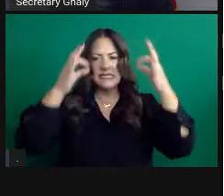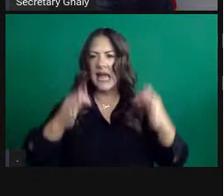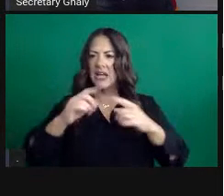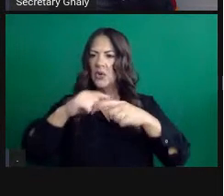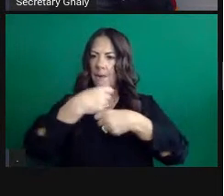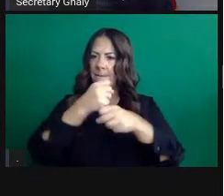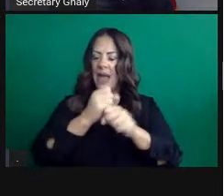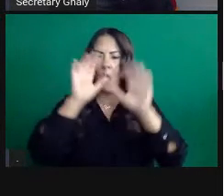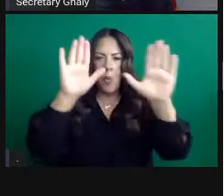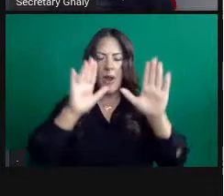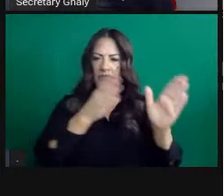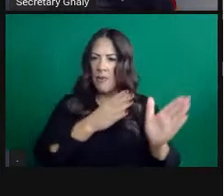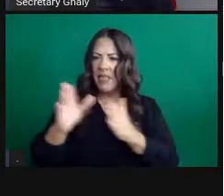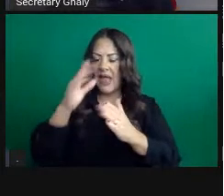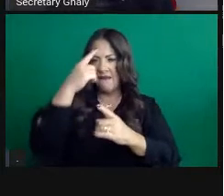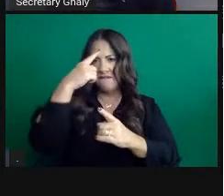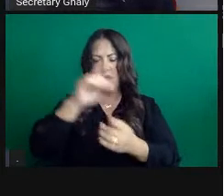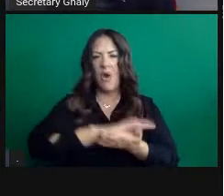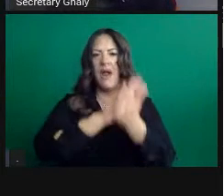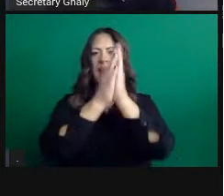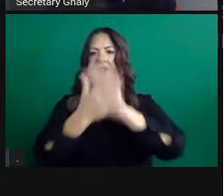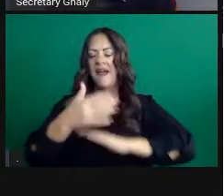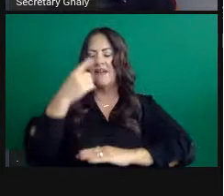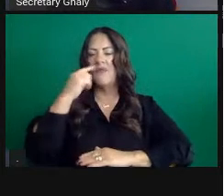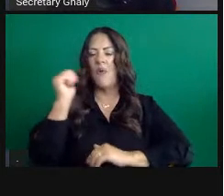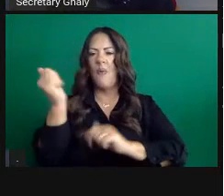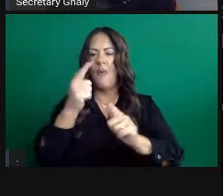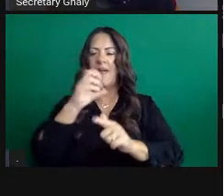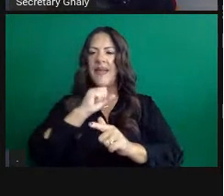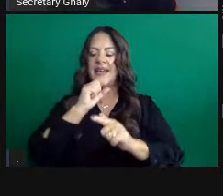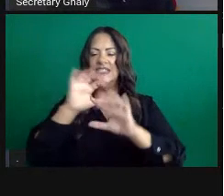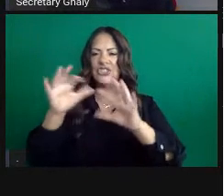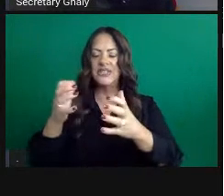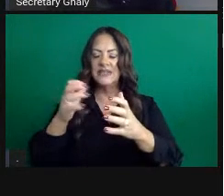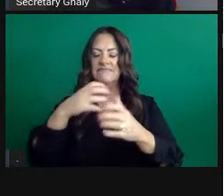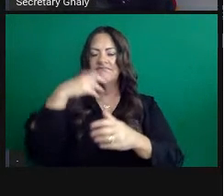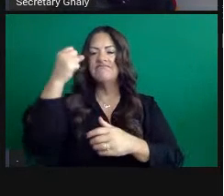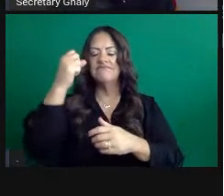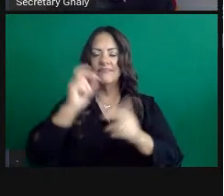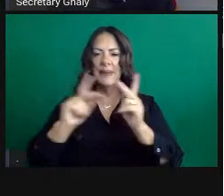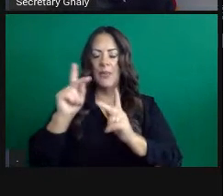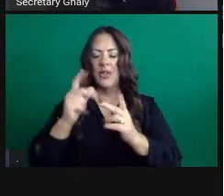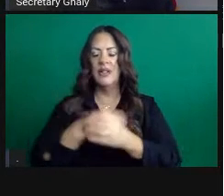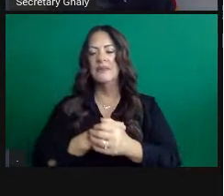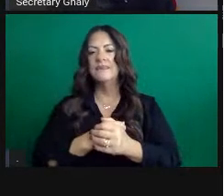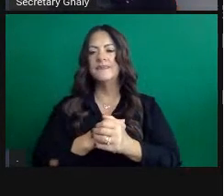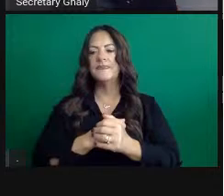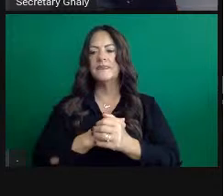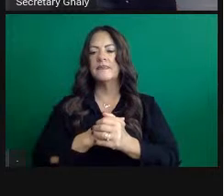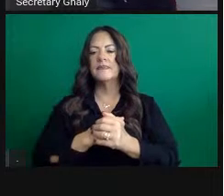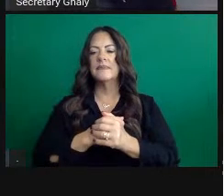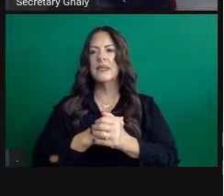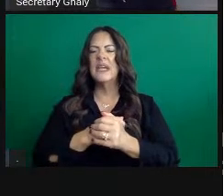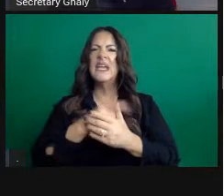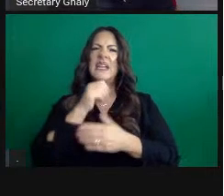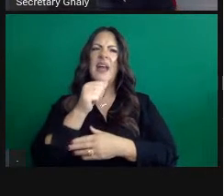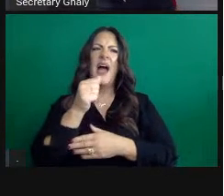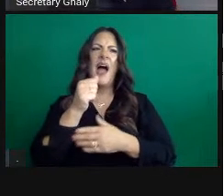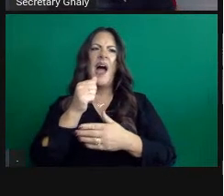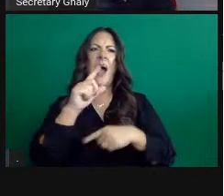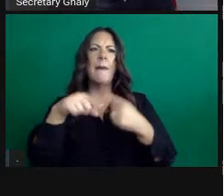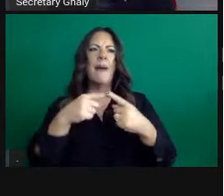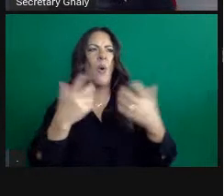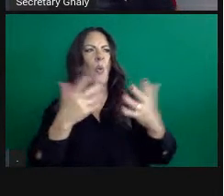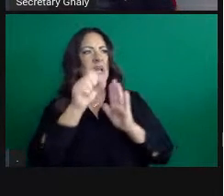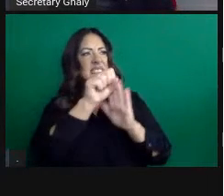aging, a whole of society blueprint was the vision, not just what can state government